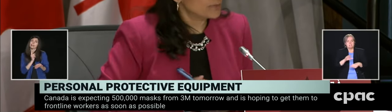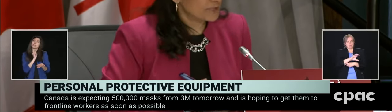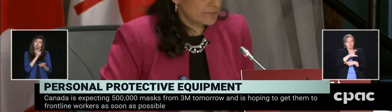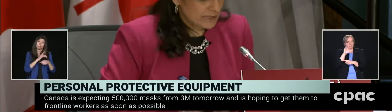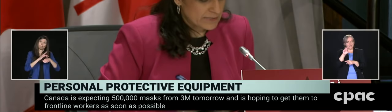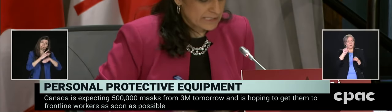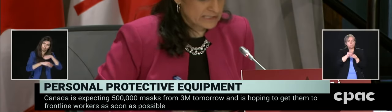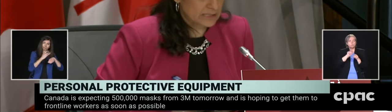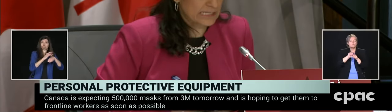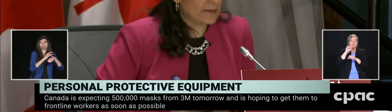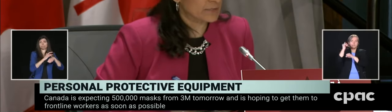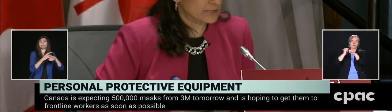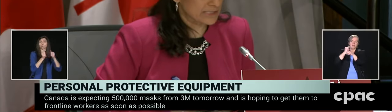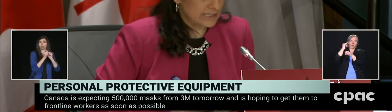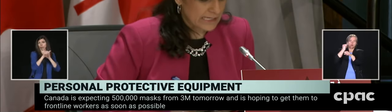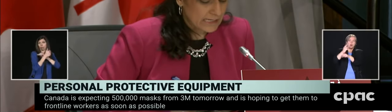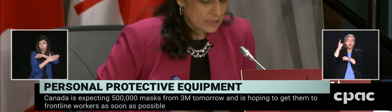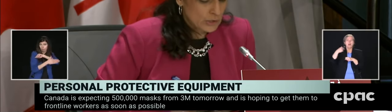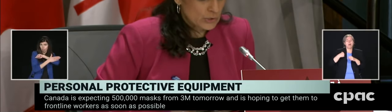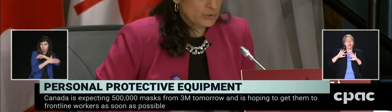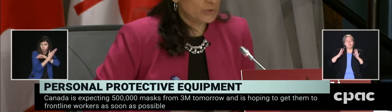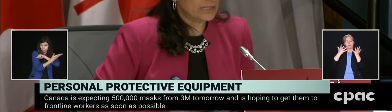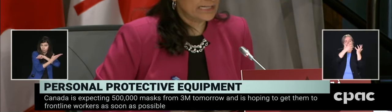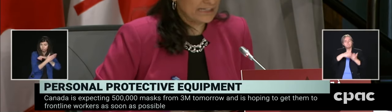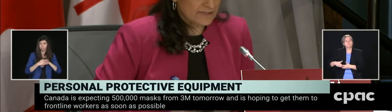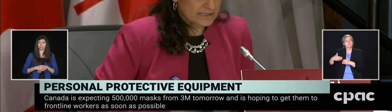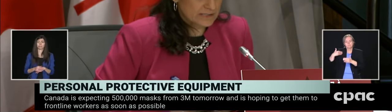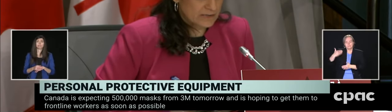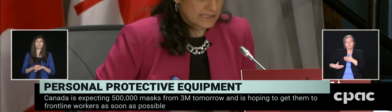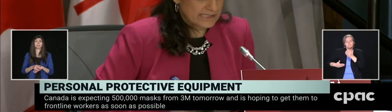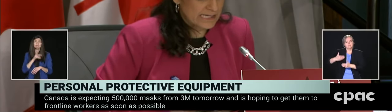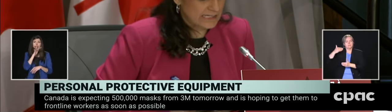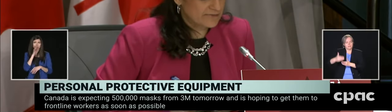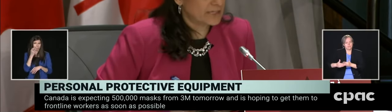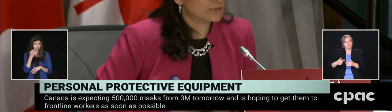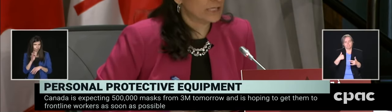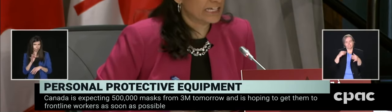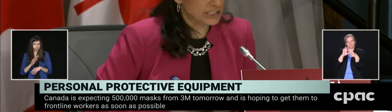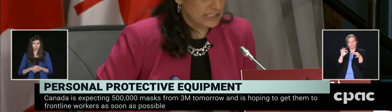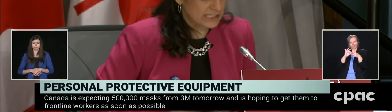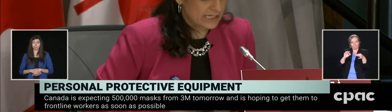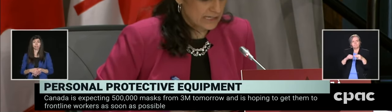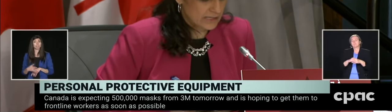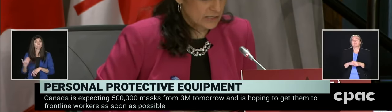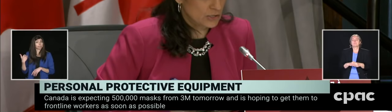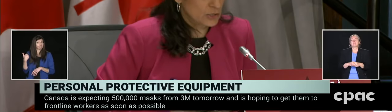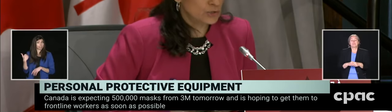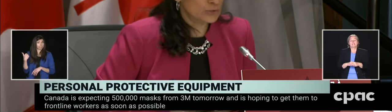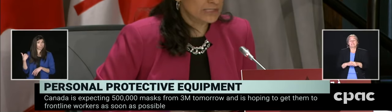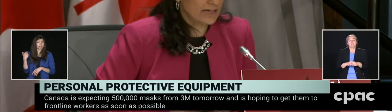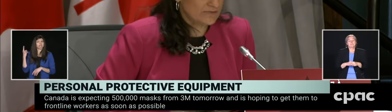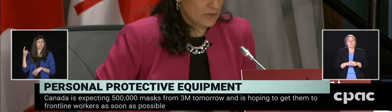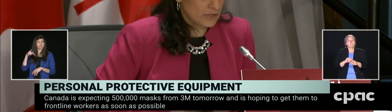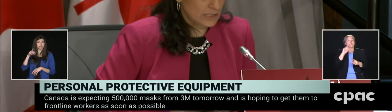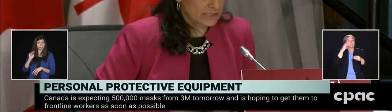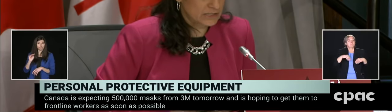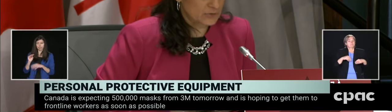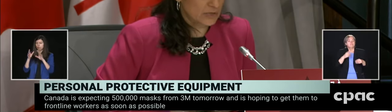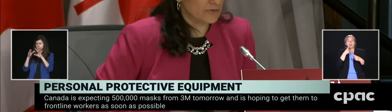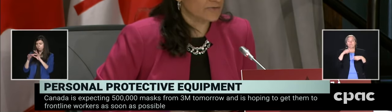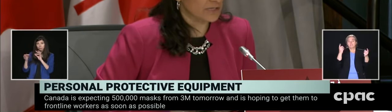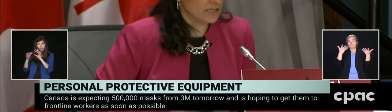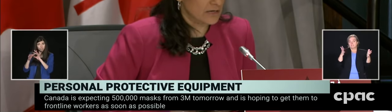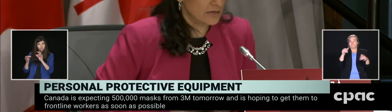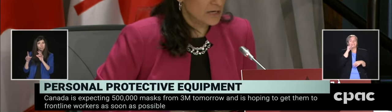Comme le Premier ministre l'a mentionné, une livraison est arrivée de la Chine hier. Nous avons